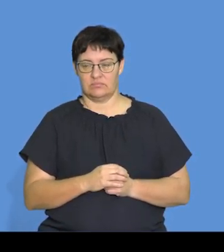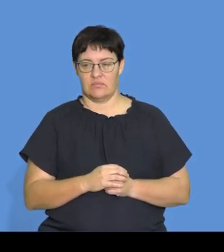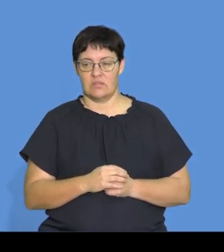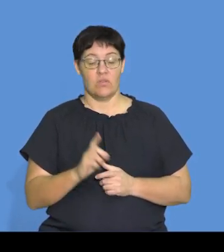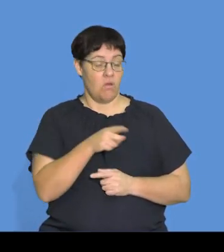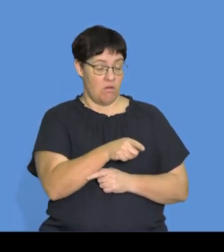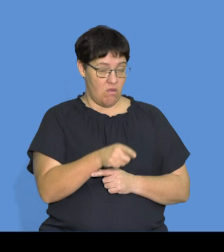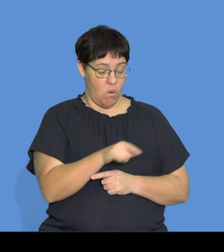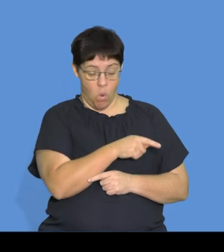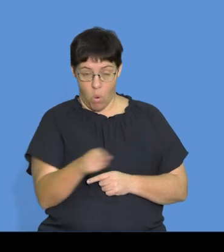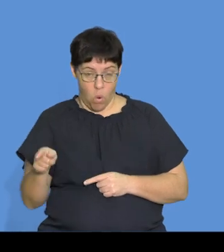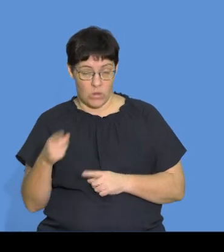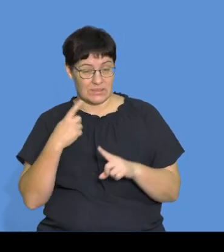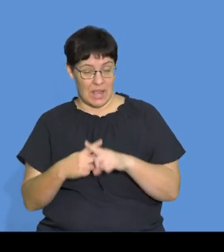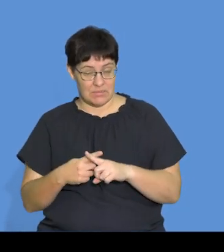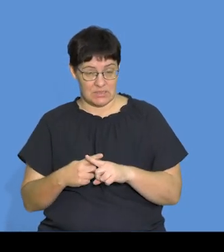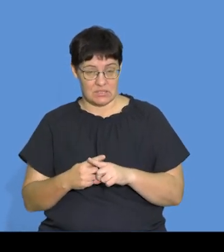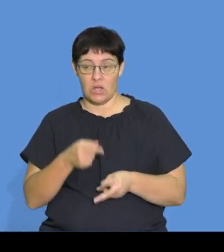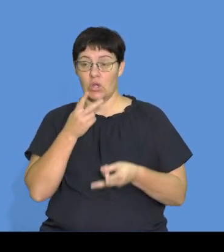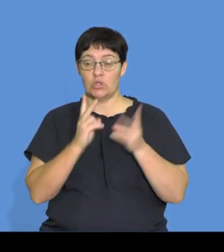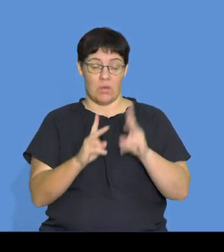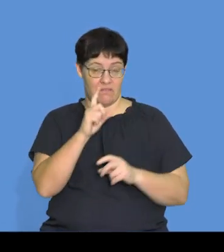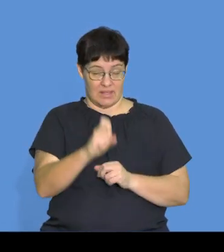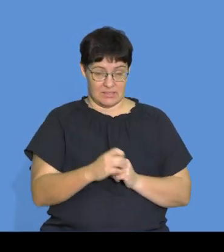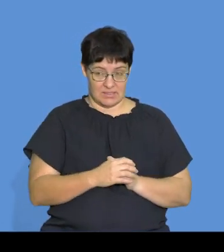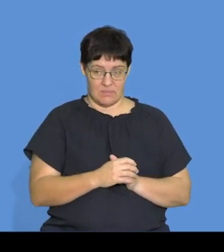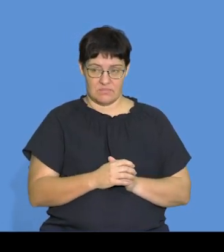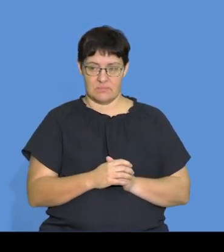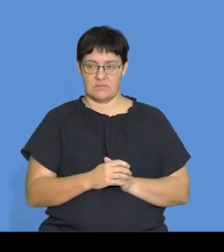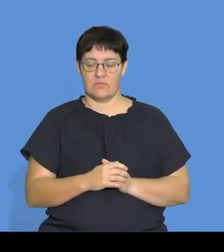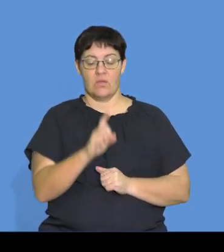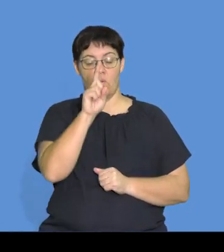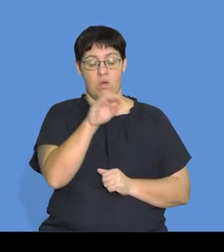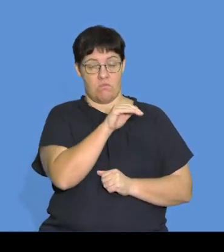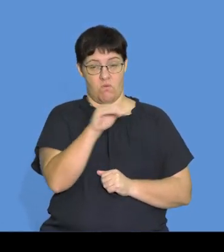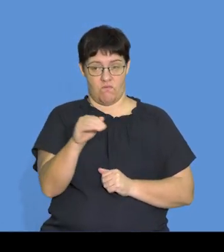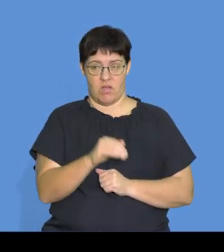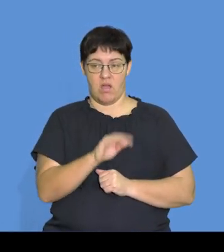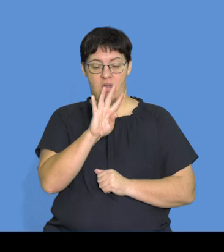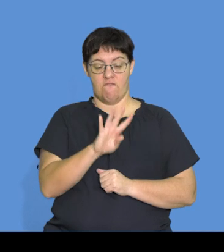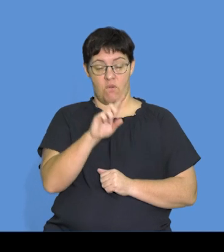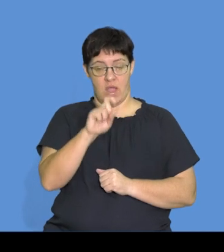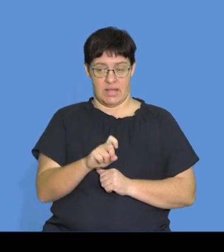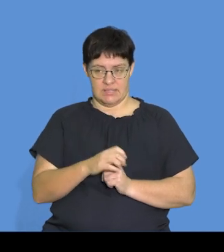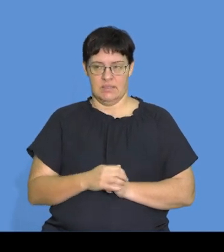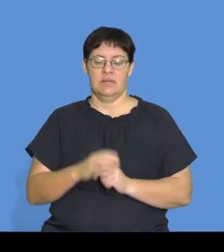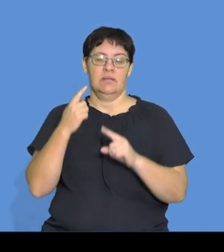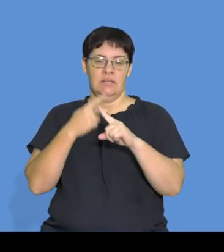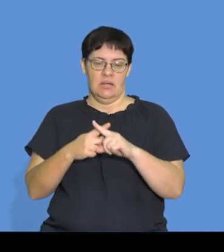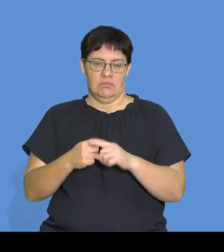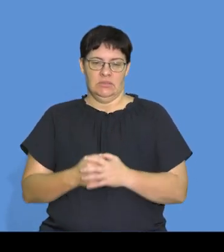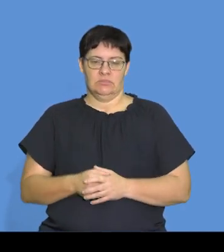multiply everything here by the 12x, 1 over 4x multiplied